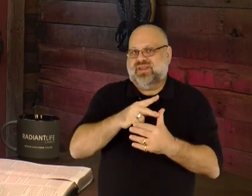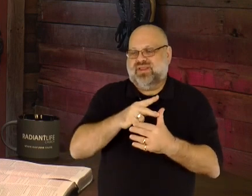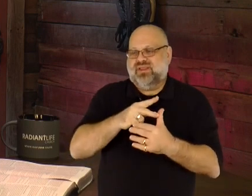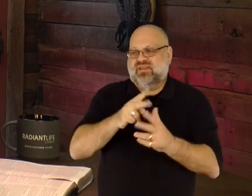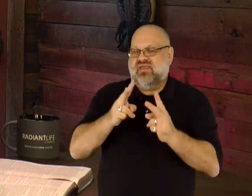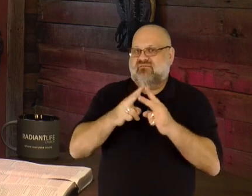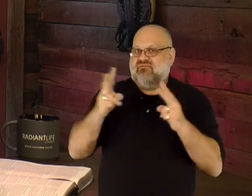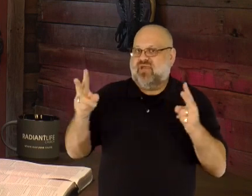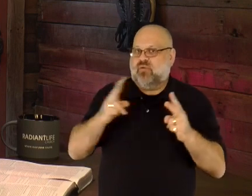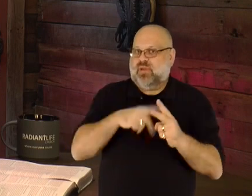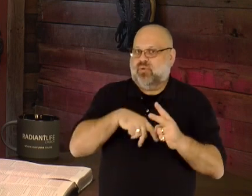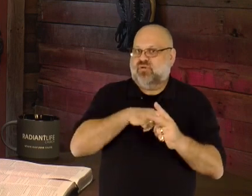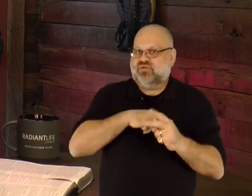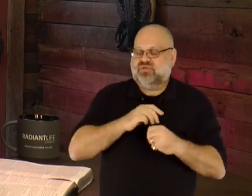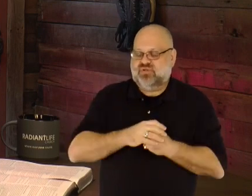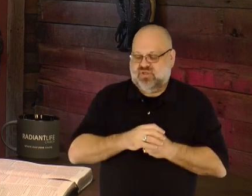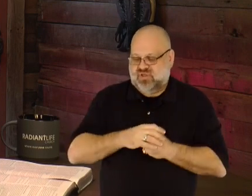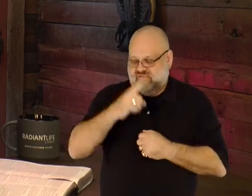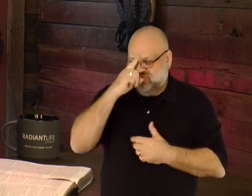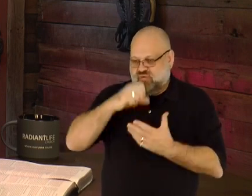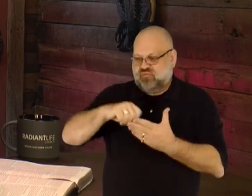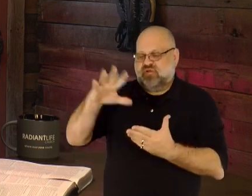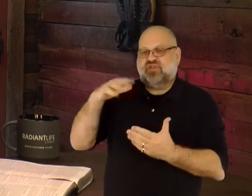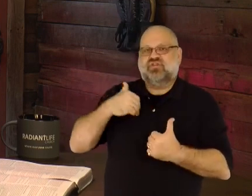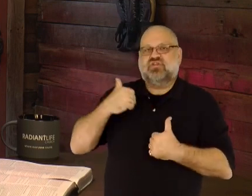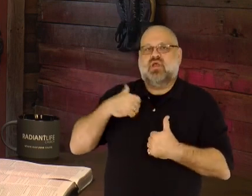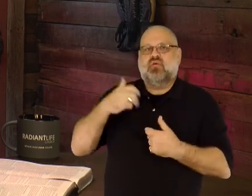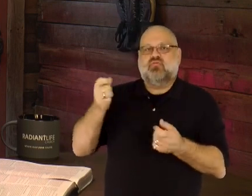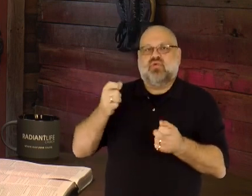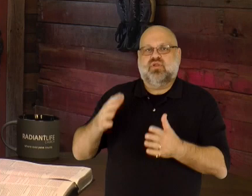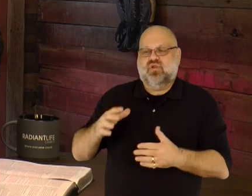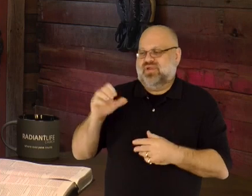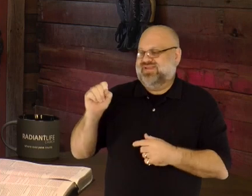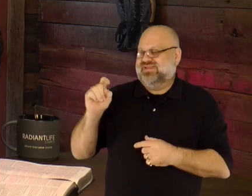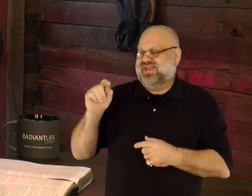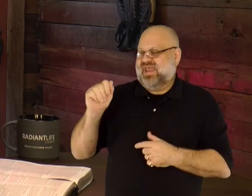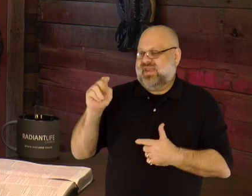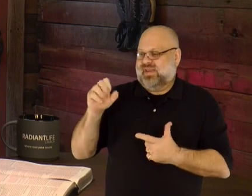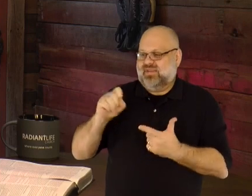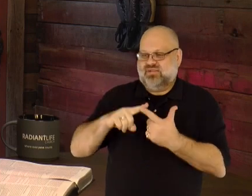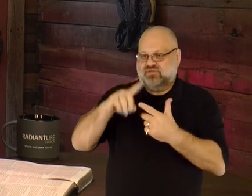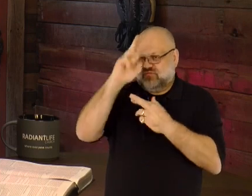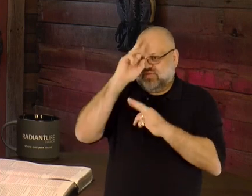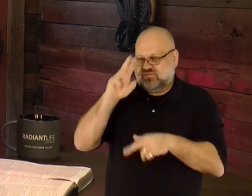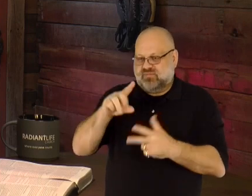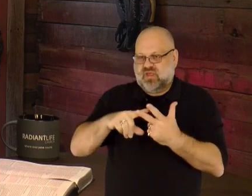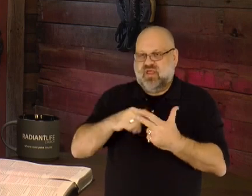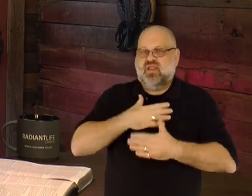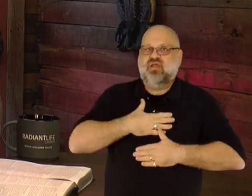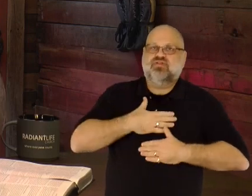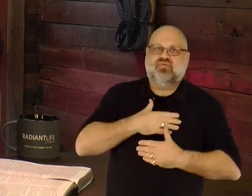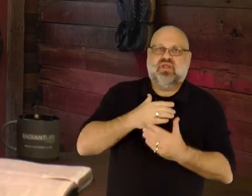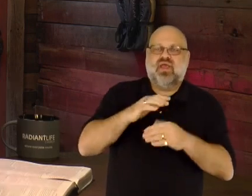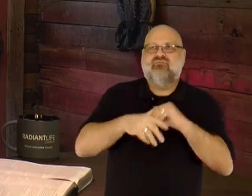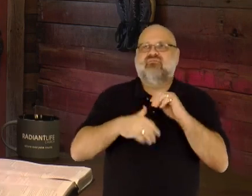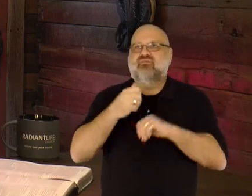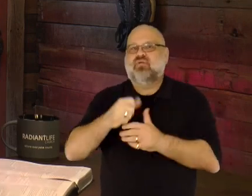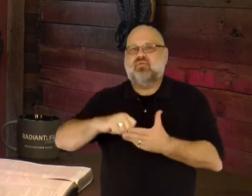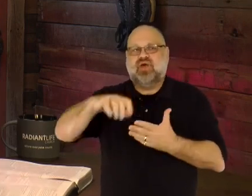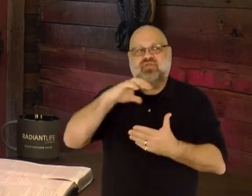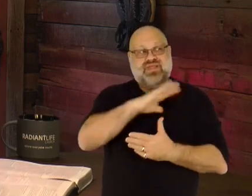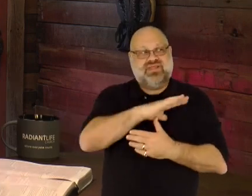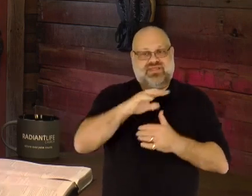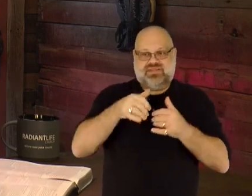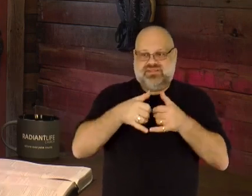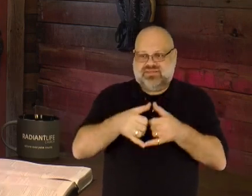are very personal. For the rich young ruler, status, respect, luxury, comfort, and wealth were his idols,